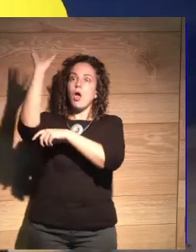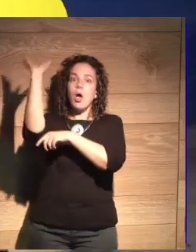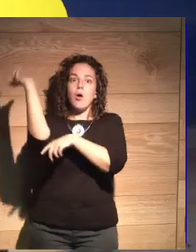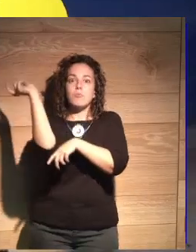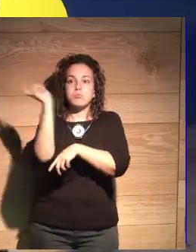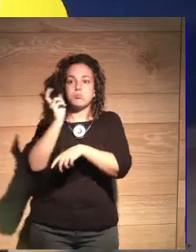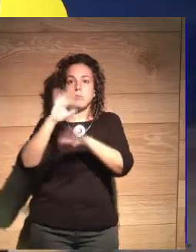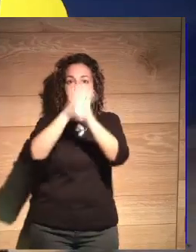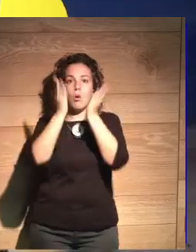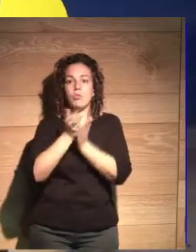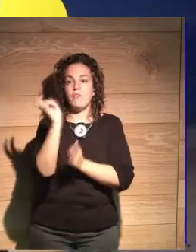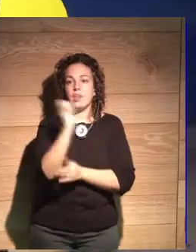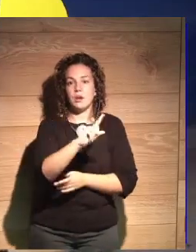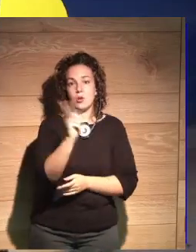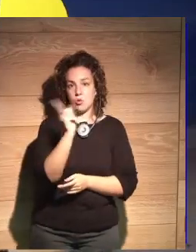problems are caused by